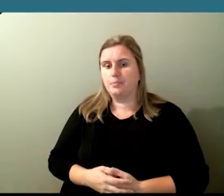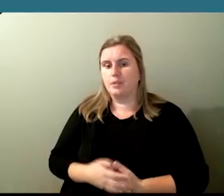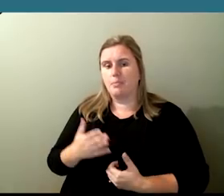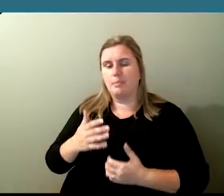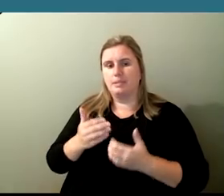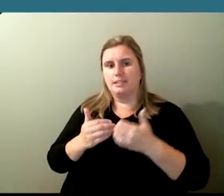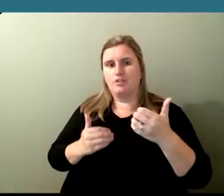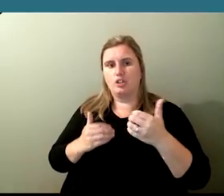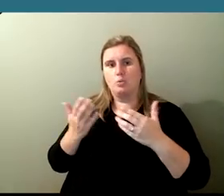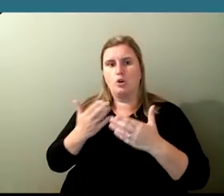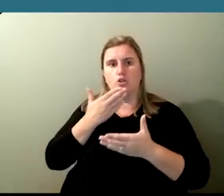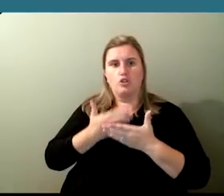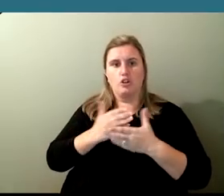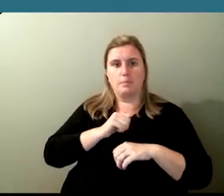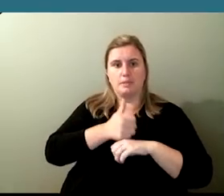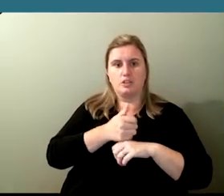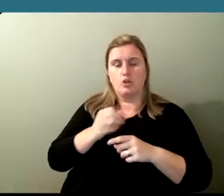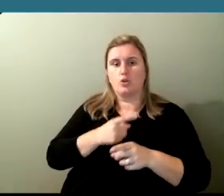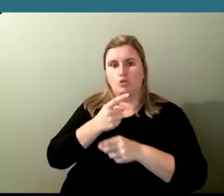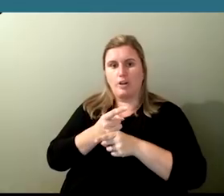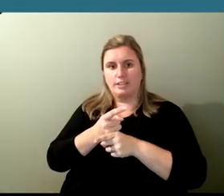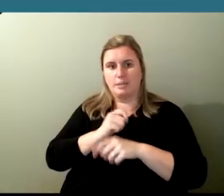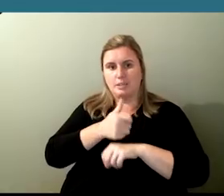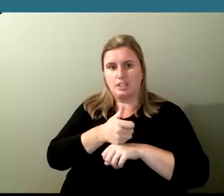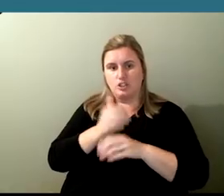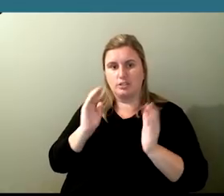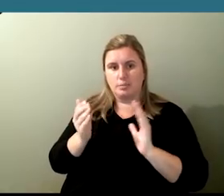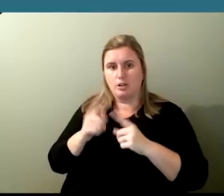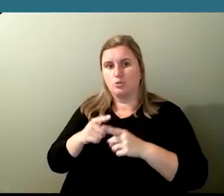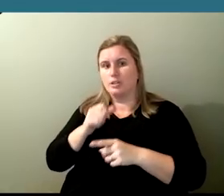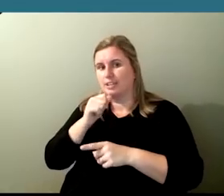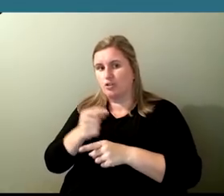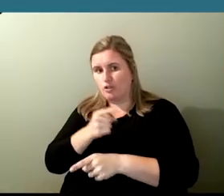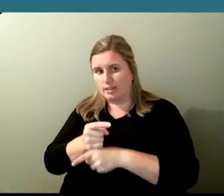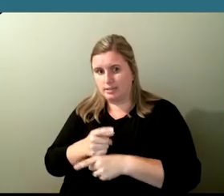differentiate what good implementation or correct implementation is from incorrect implementation.